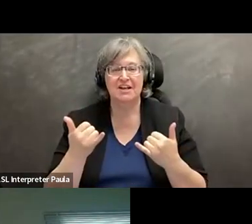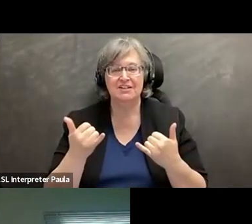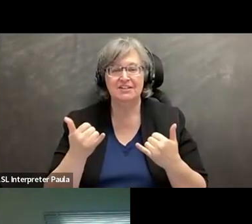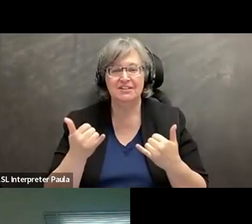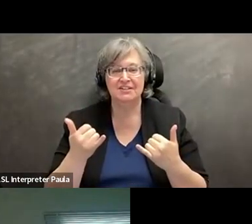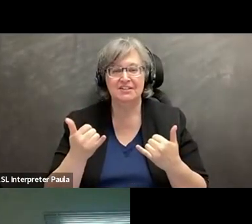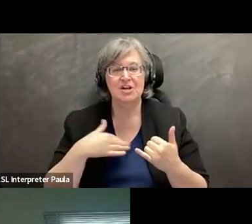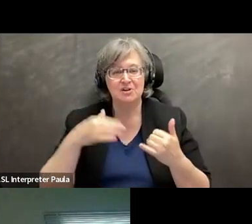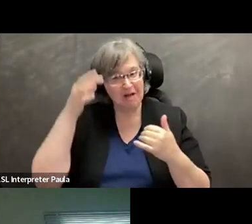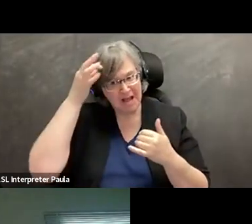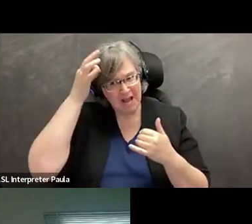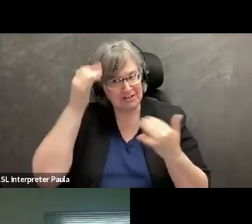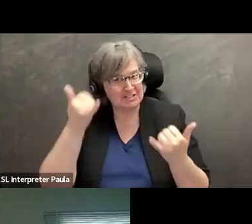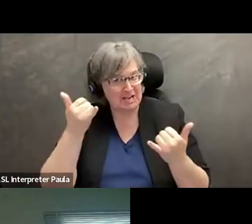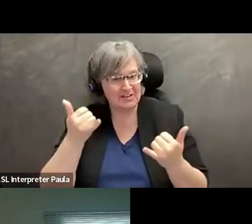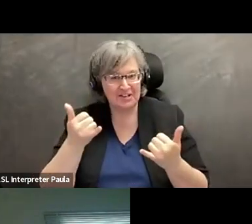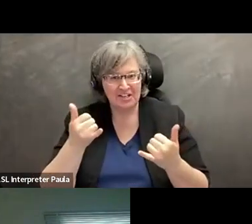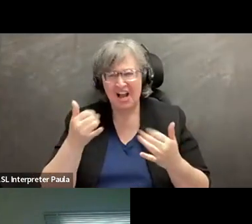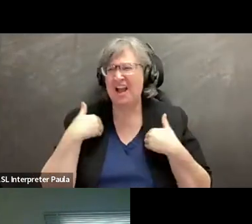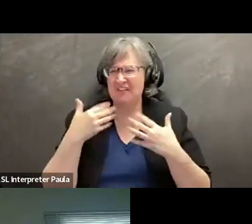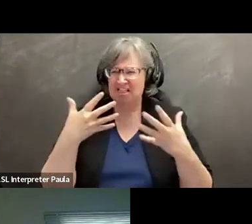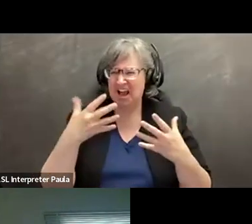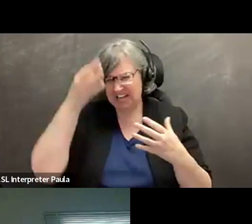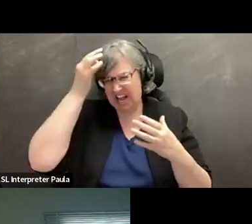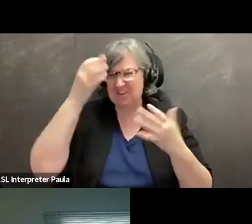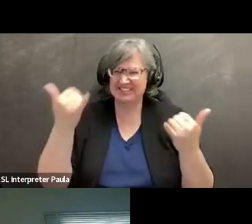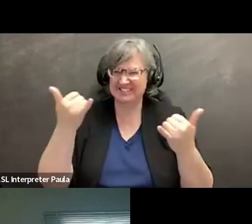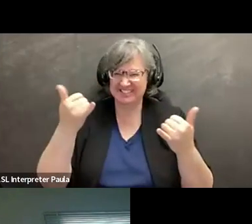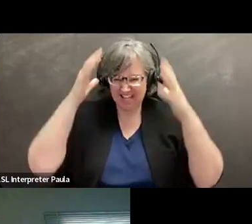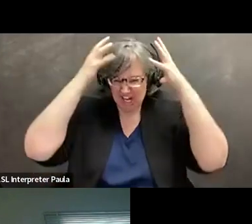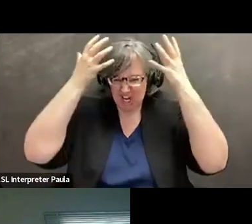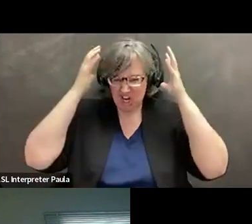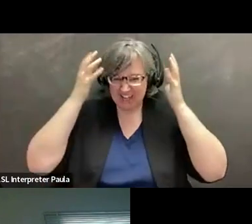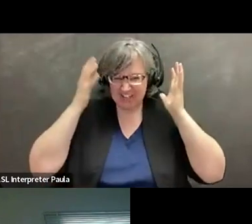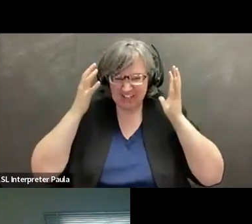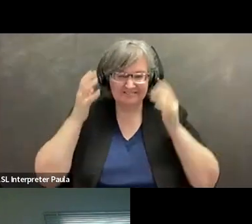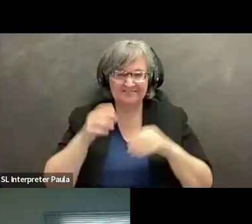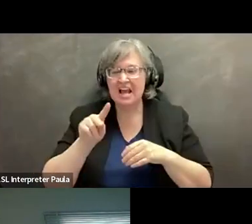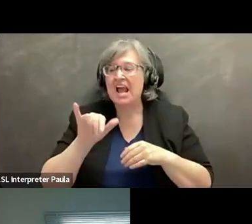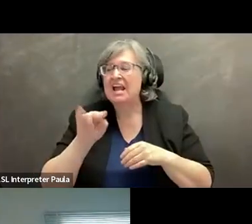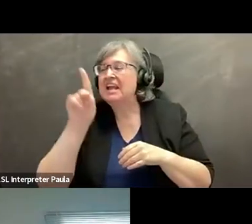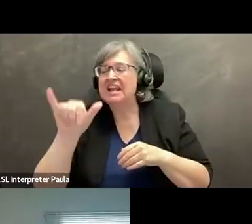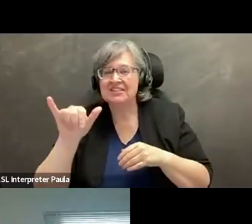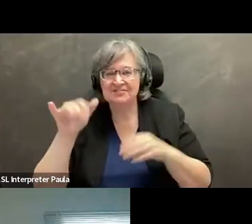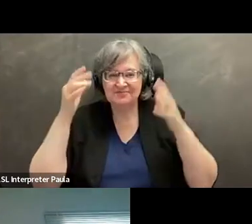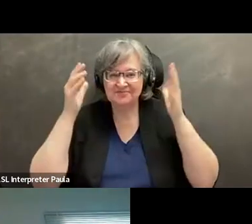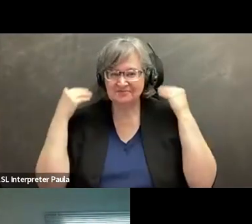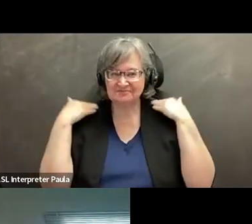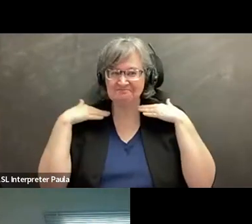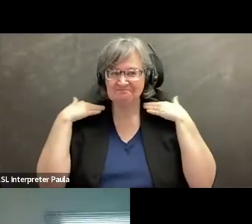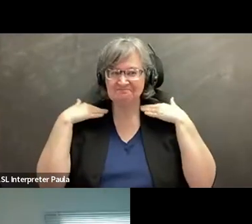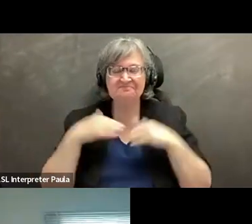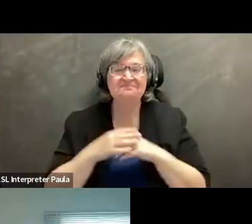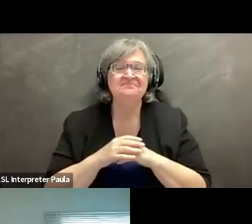as my hair, I have a whole lot of hair today. It's curly and kinky, down to maybe shoulder